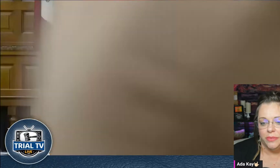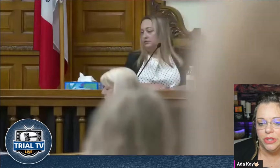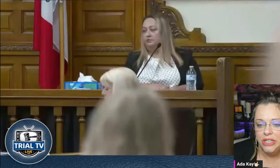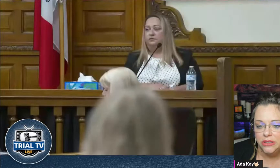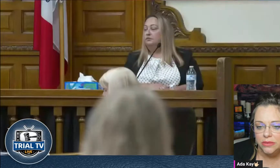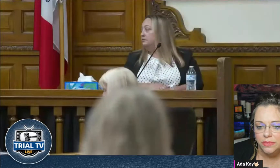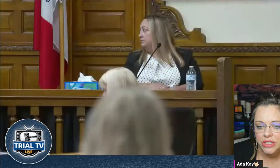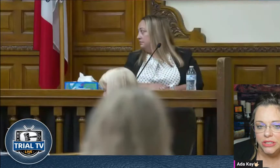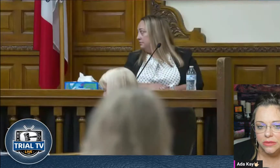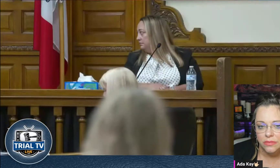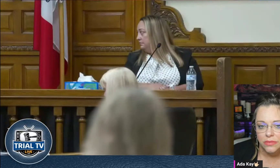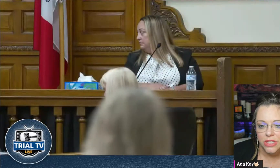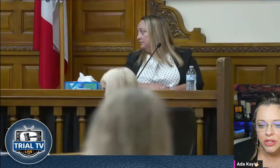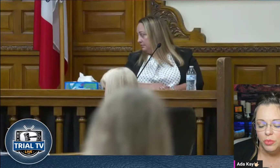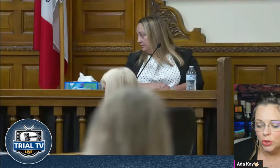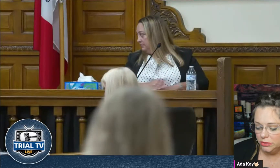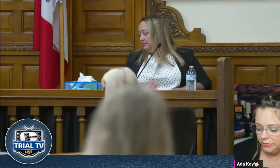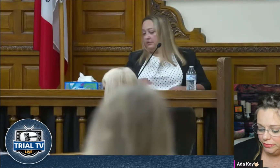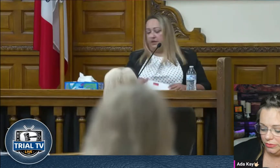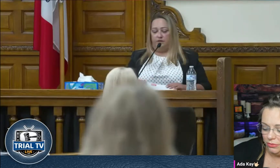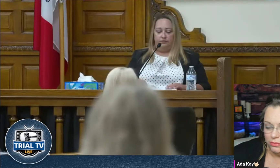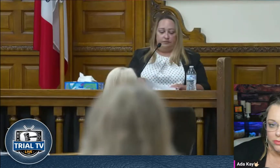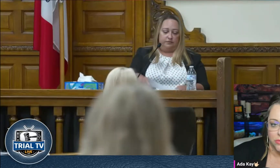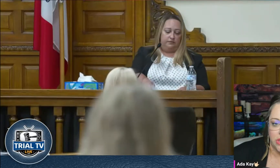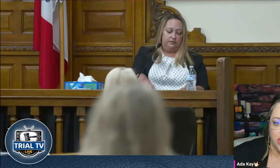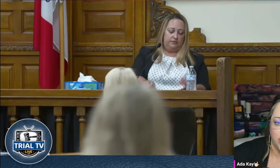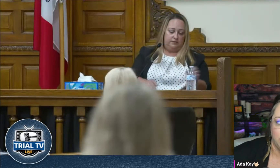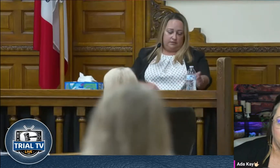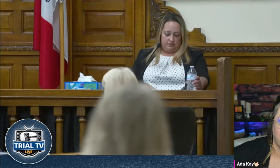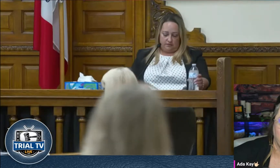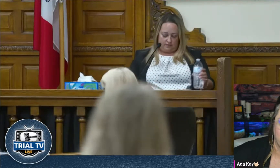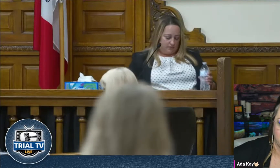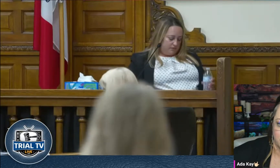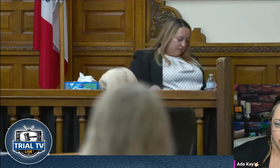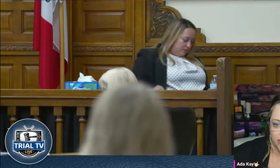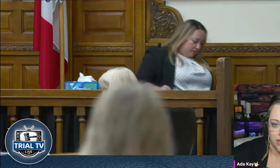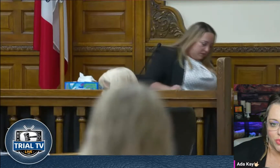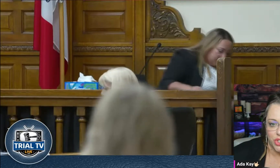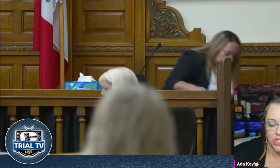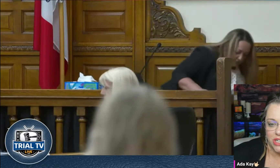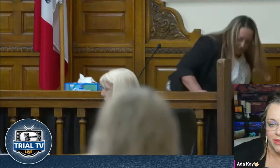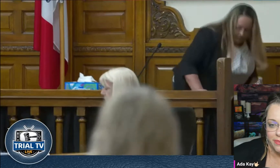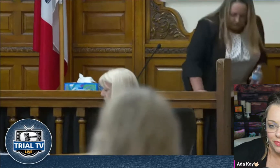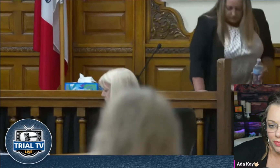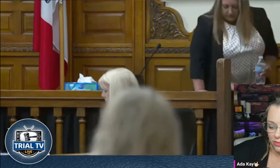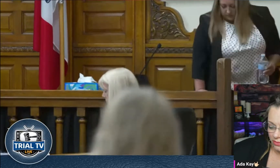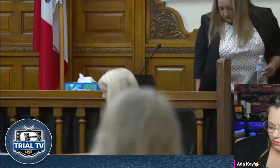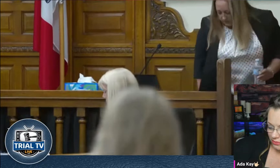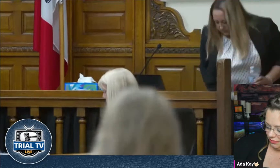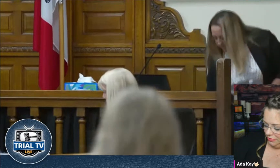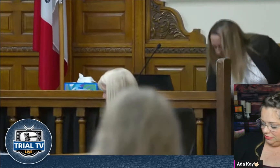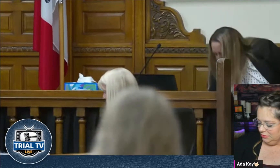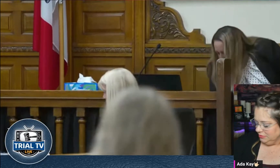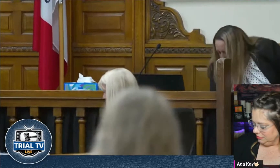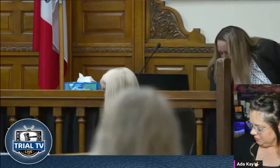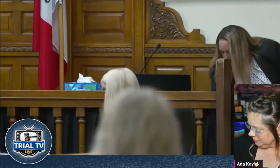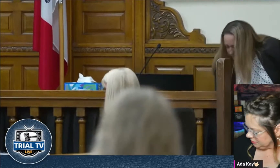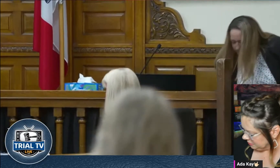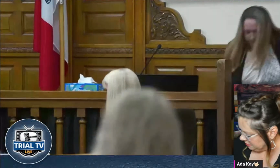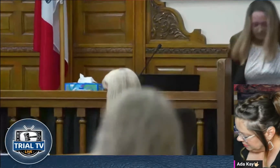She's like, please, Okay, please, thank you, ma'am. nothing You're more. free to go. Thank you. Thank Jesus. That's what she's saying.